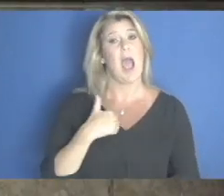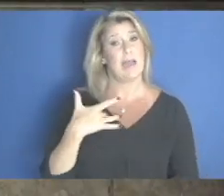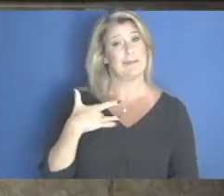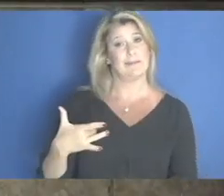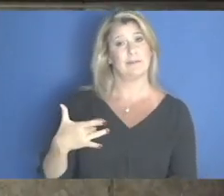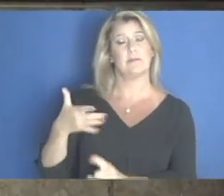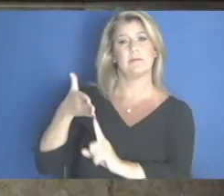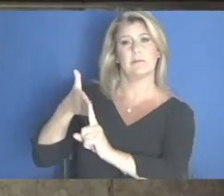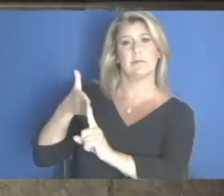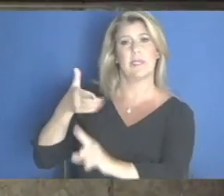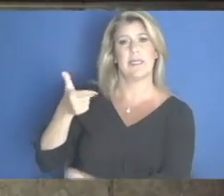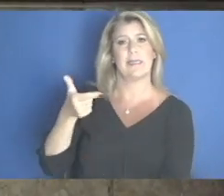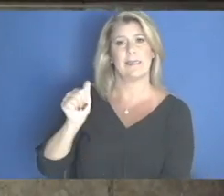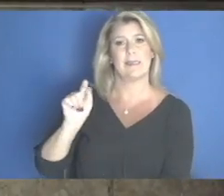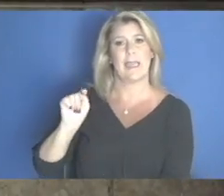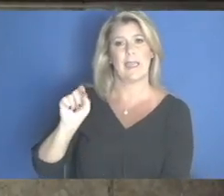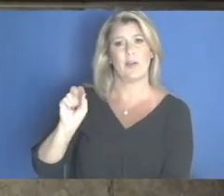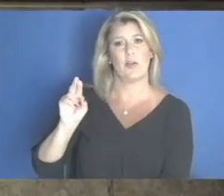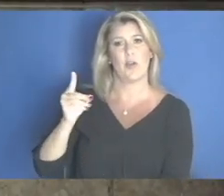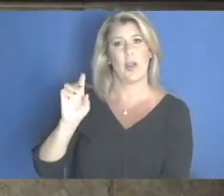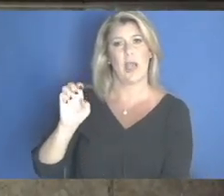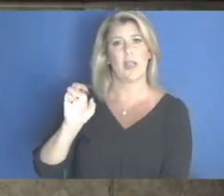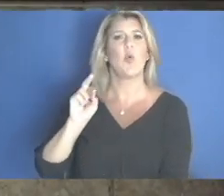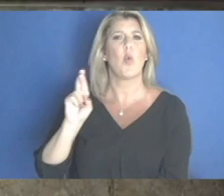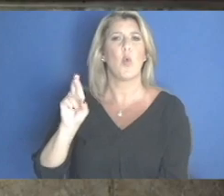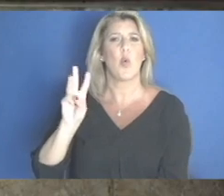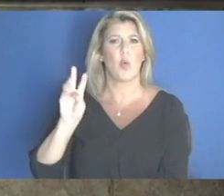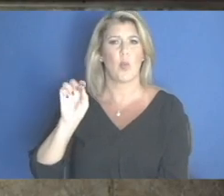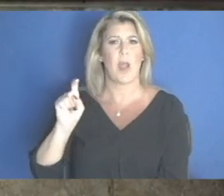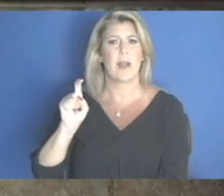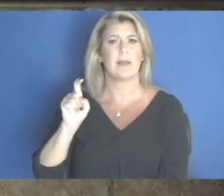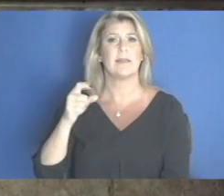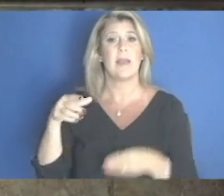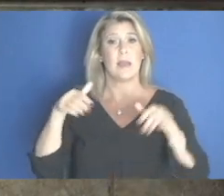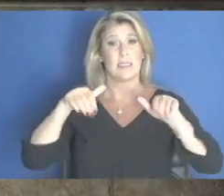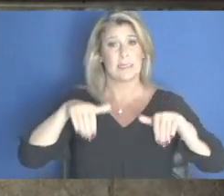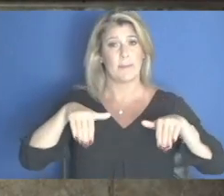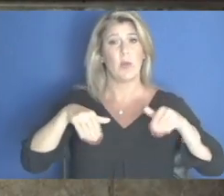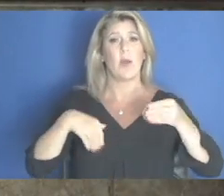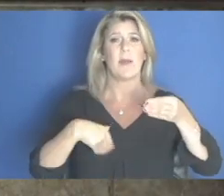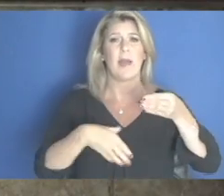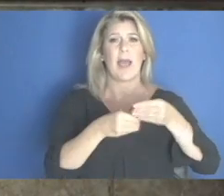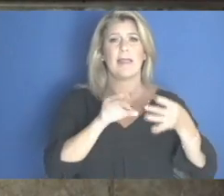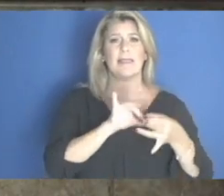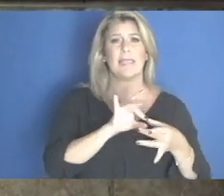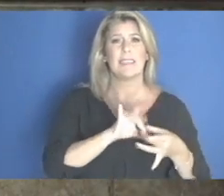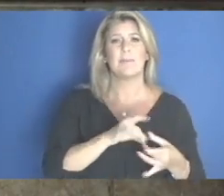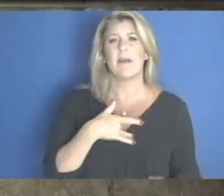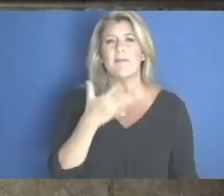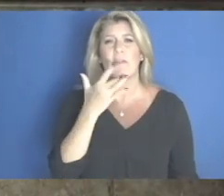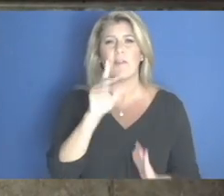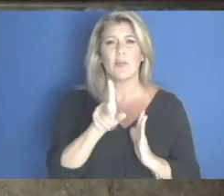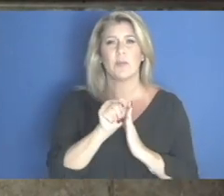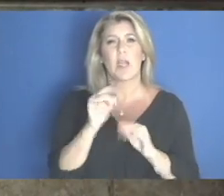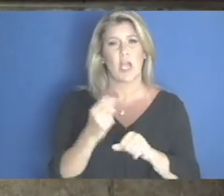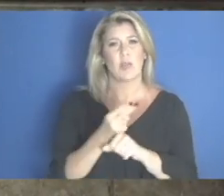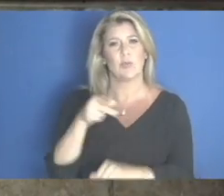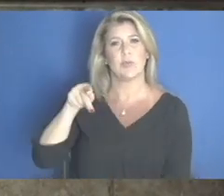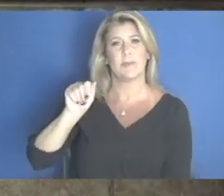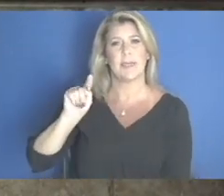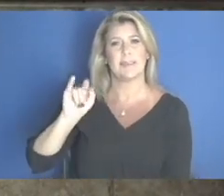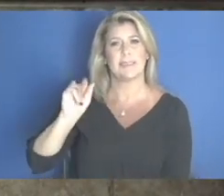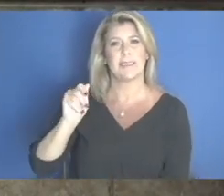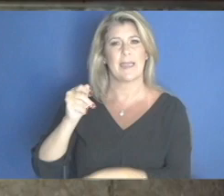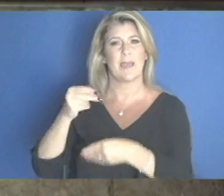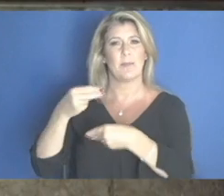Dixie Belle makes a protection for this called Patina Guard, but you can use anything to protect this. I always use